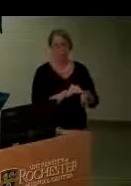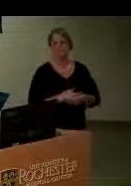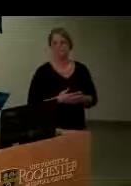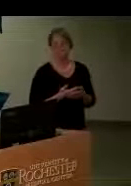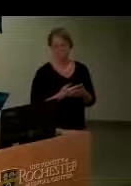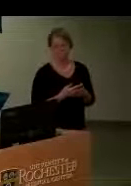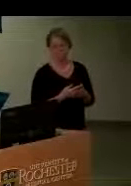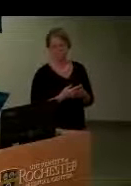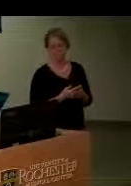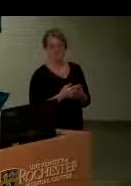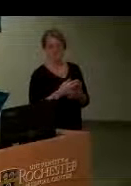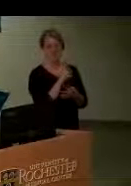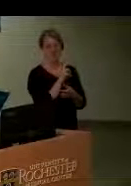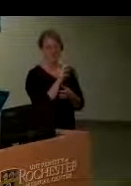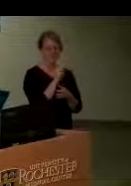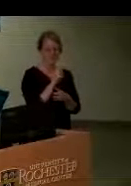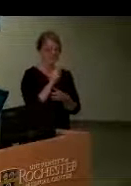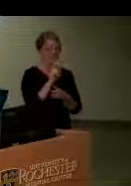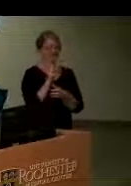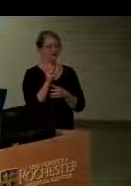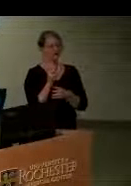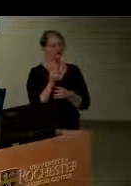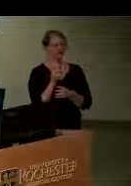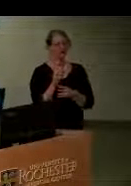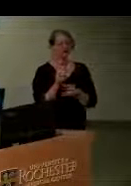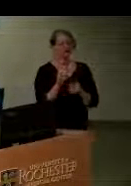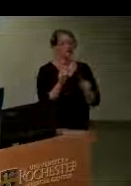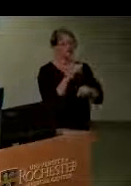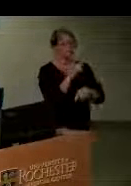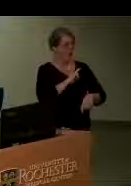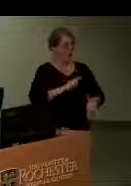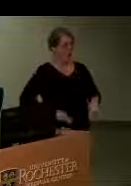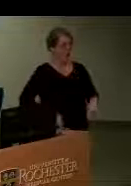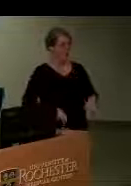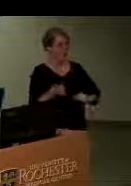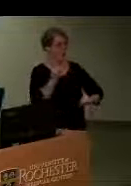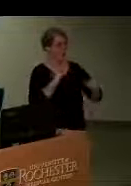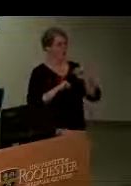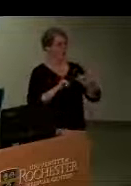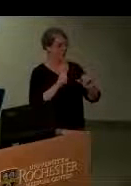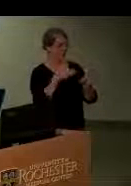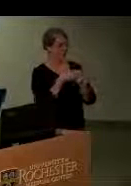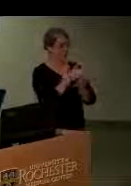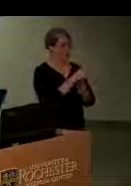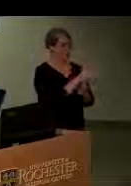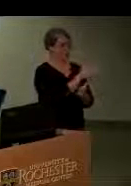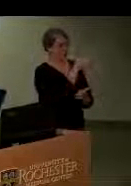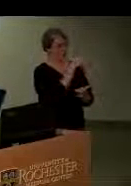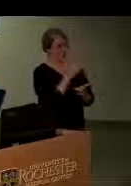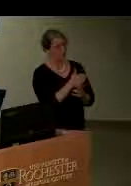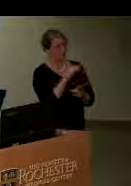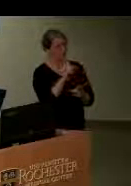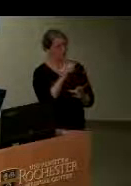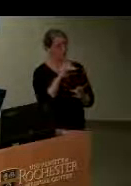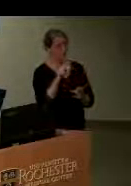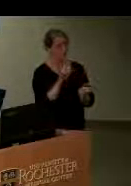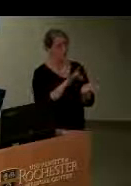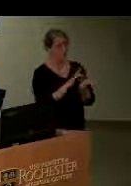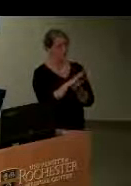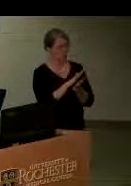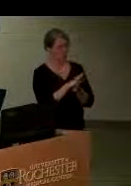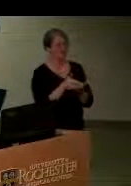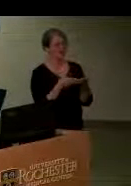and Reese had gone to Harvard as a theater major, and then to Columbia Medical School. And he was a